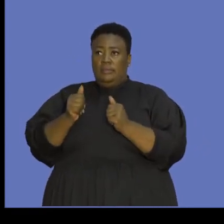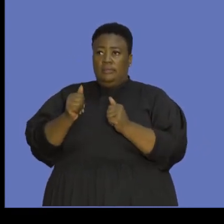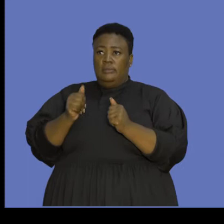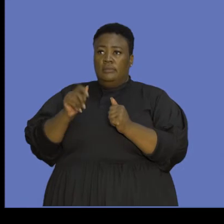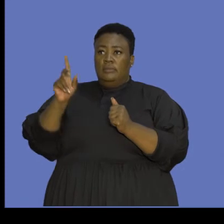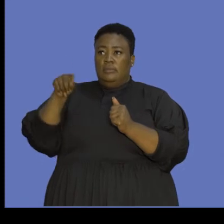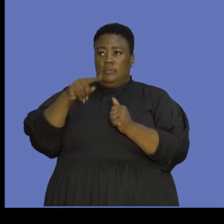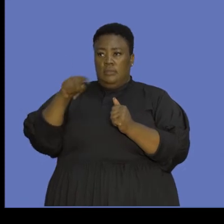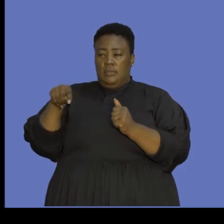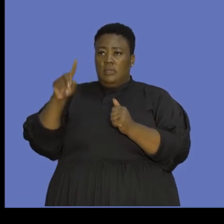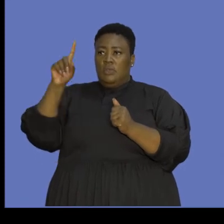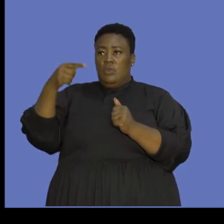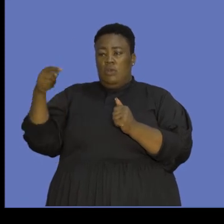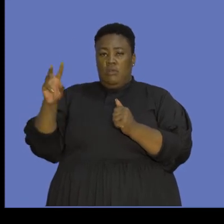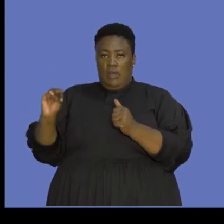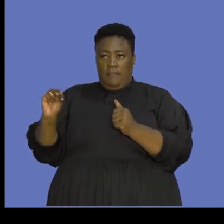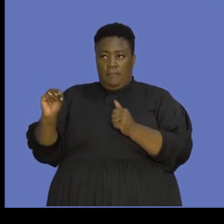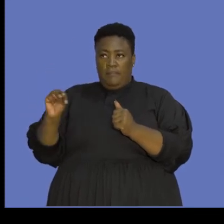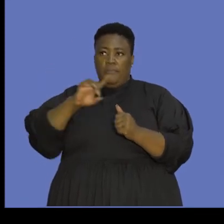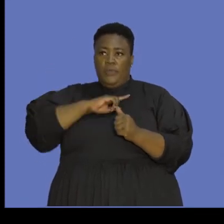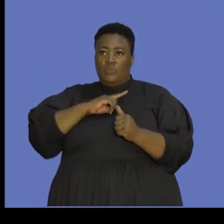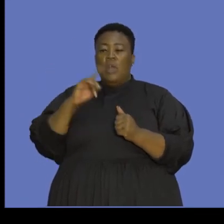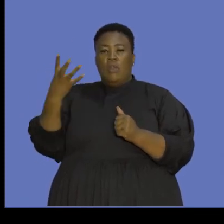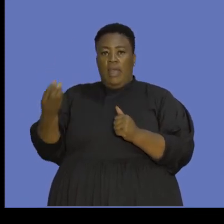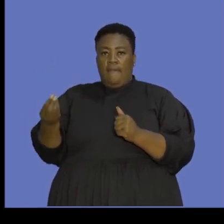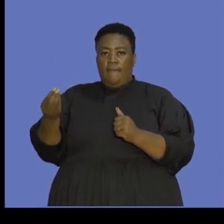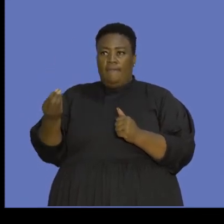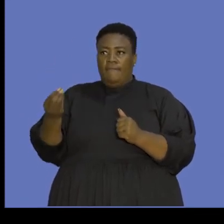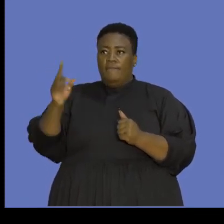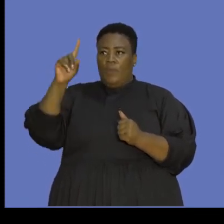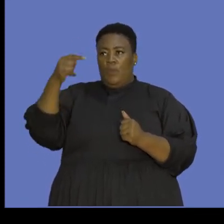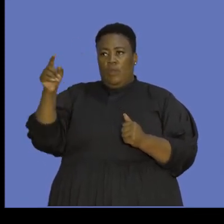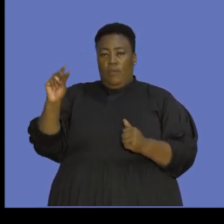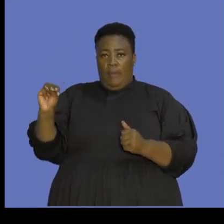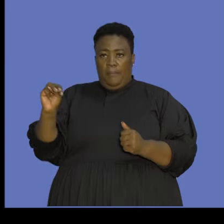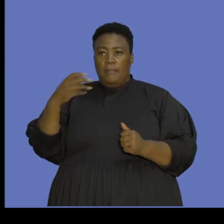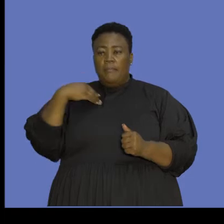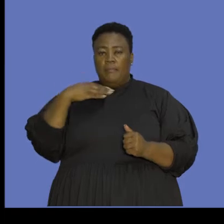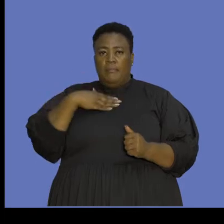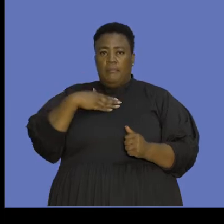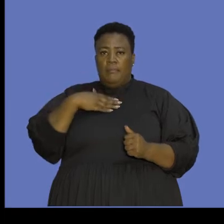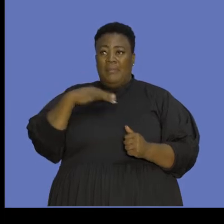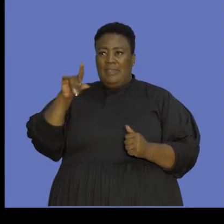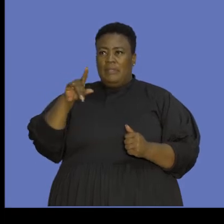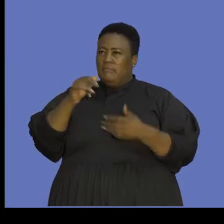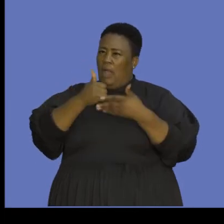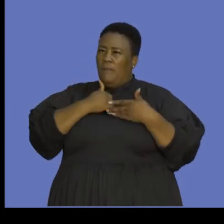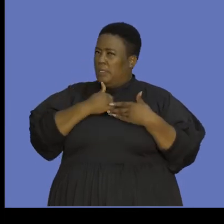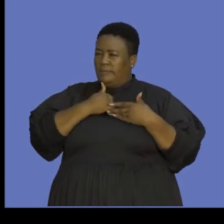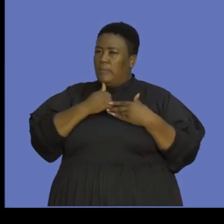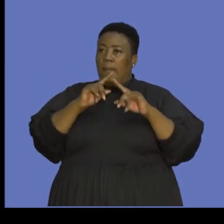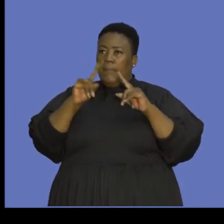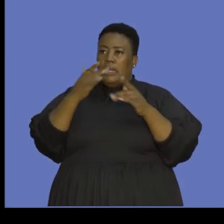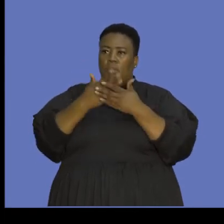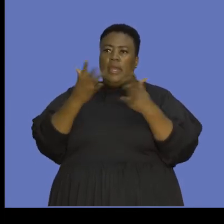inversely proportional to mass, which is why we put 1 over m here. This isn't that helpful for us, but we can combine